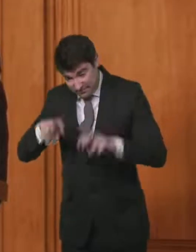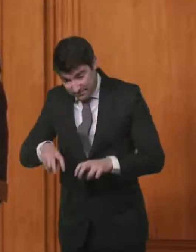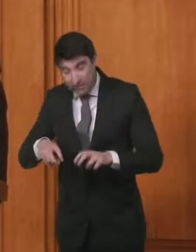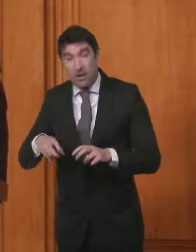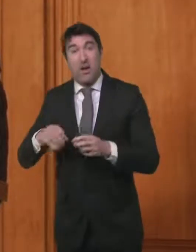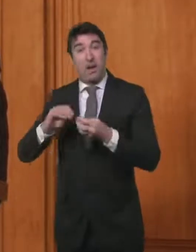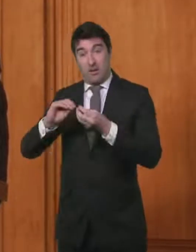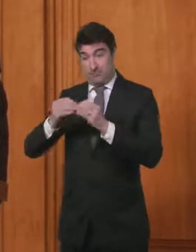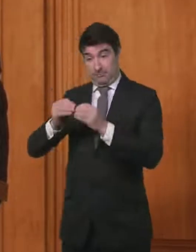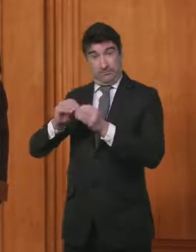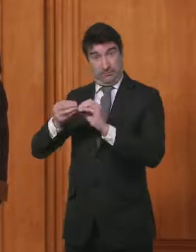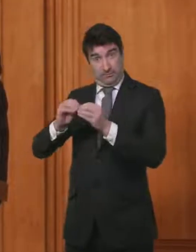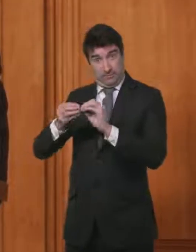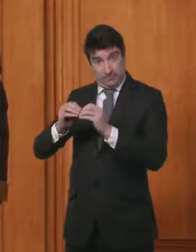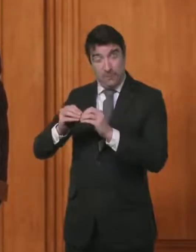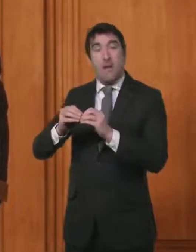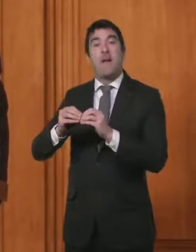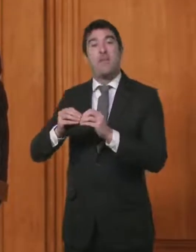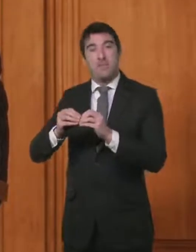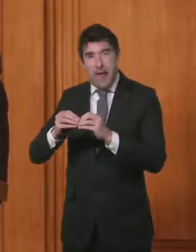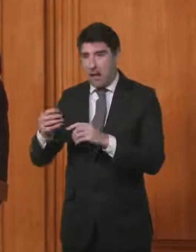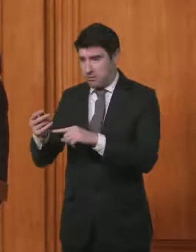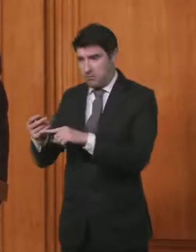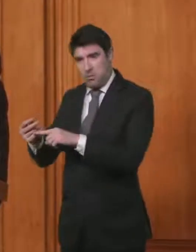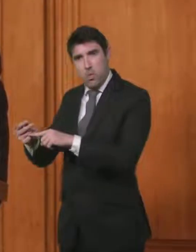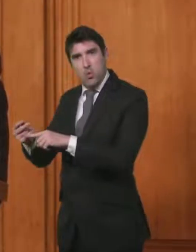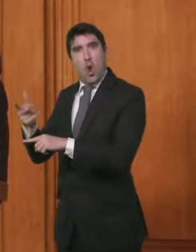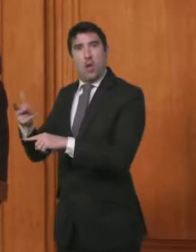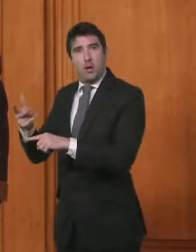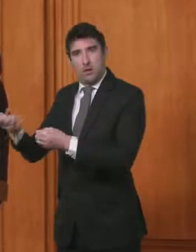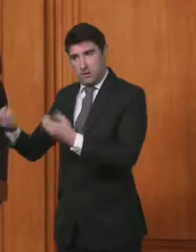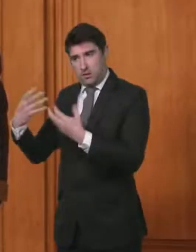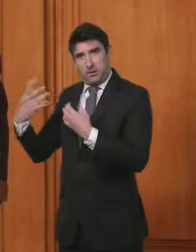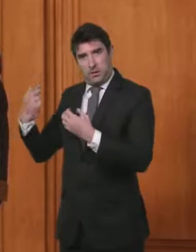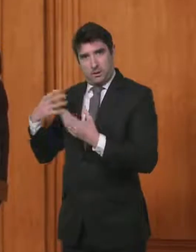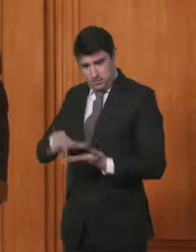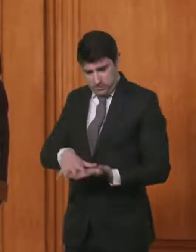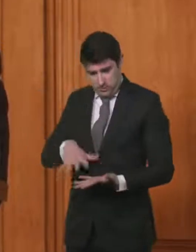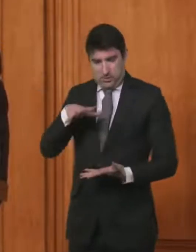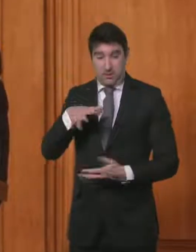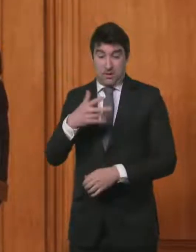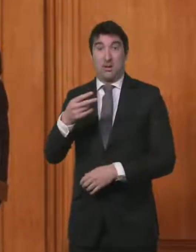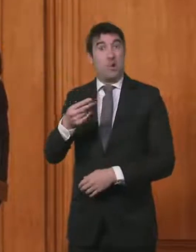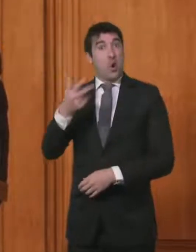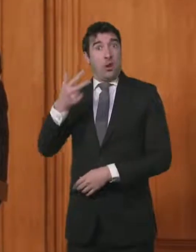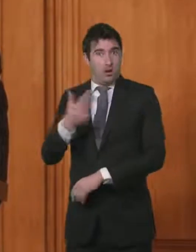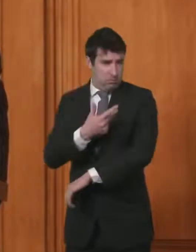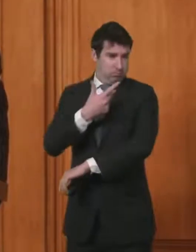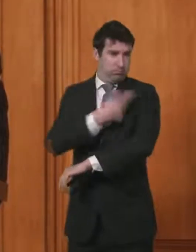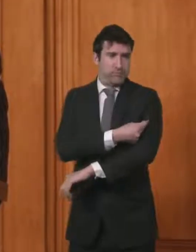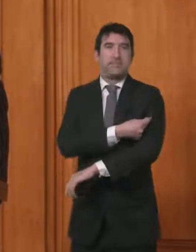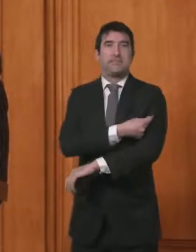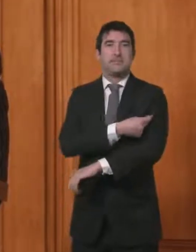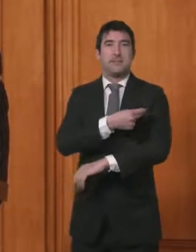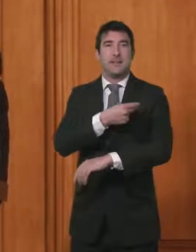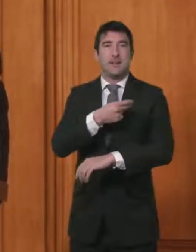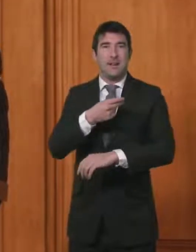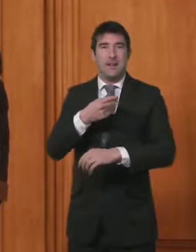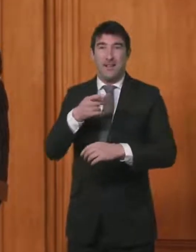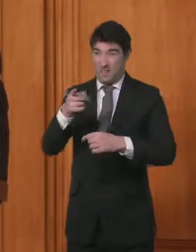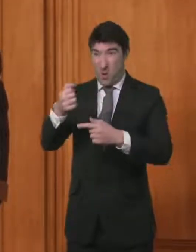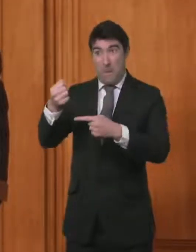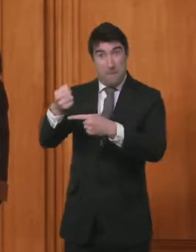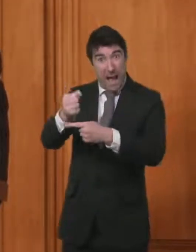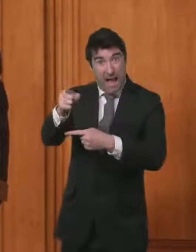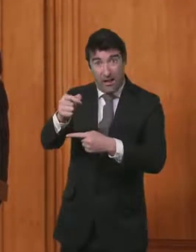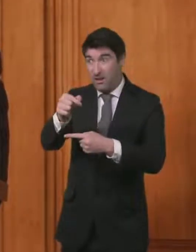resource across the globe, always has been. It's Philistine Phil's brother. And then there is individual batch release, fill and finish, which is a safety